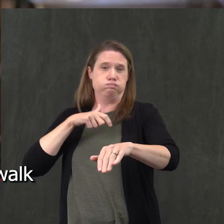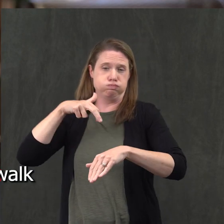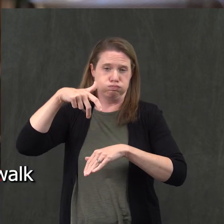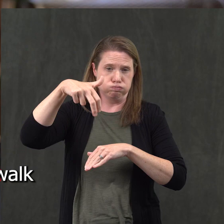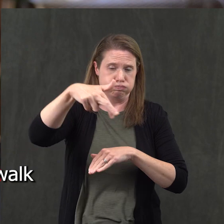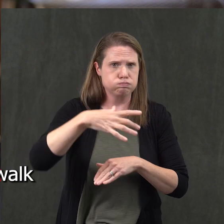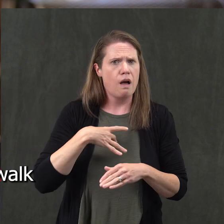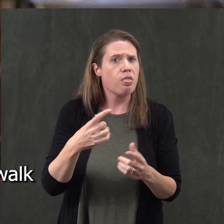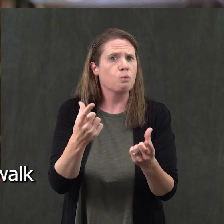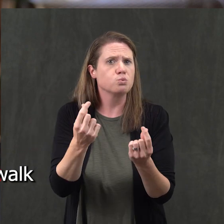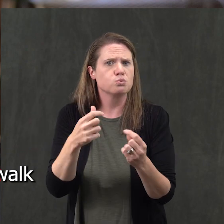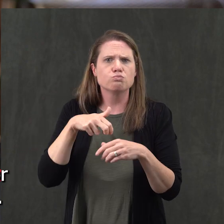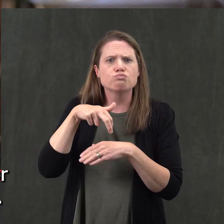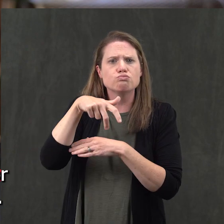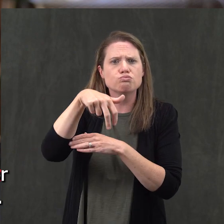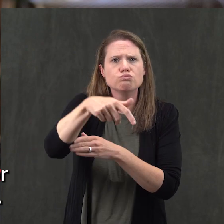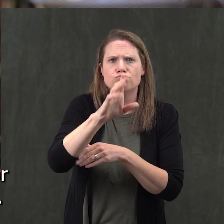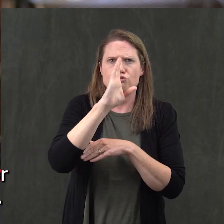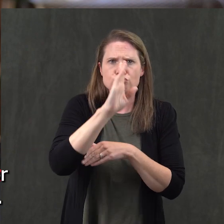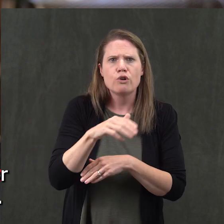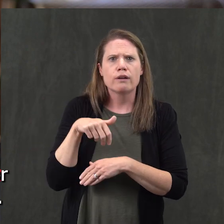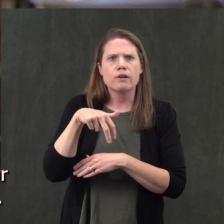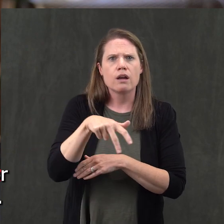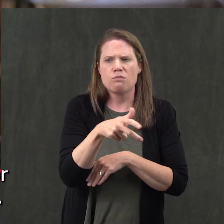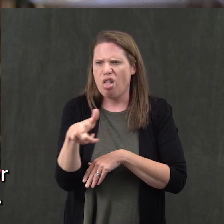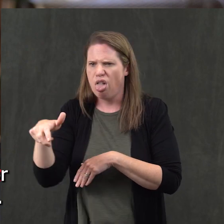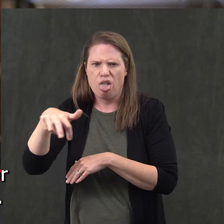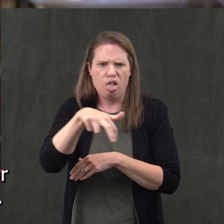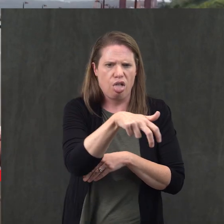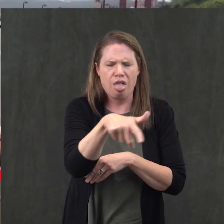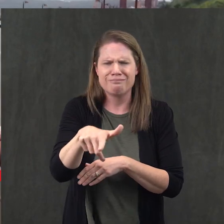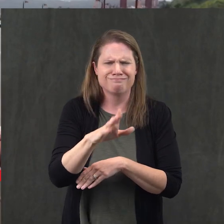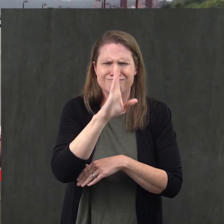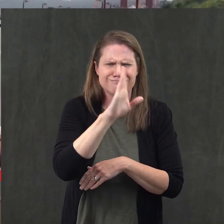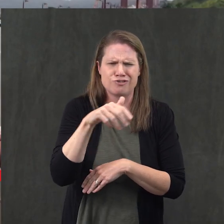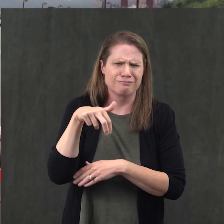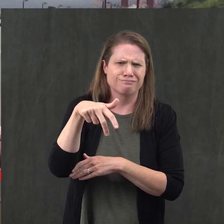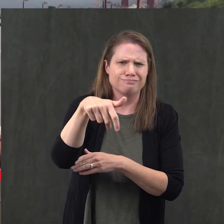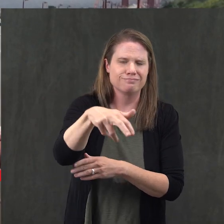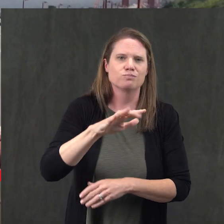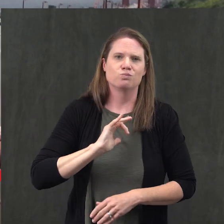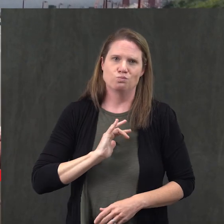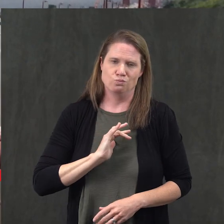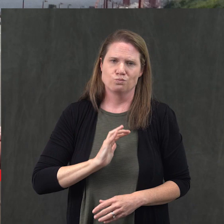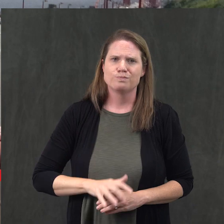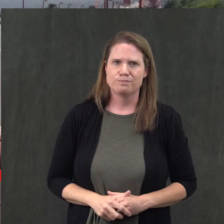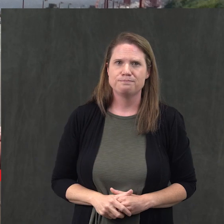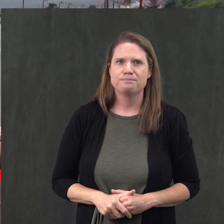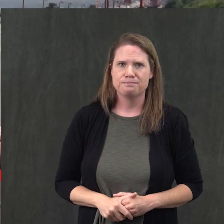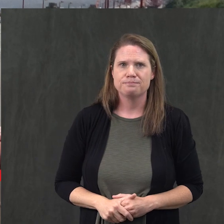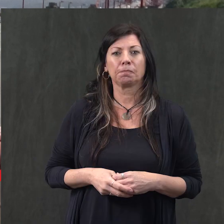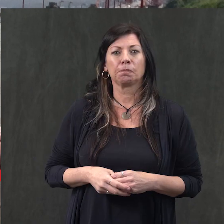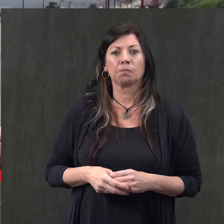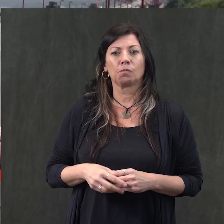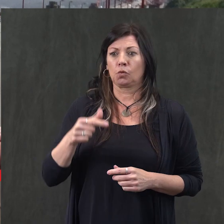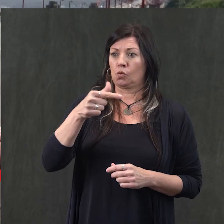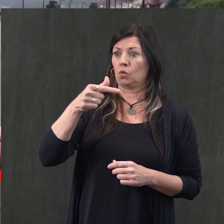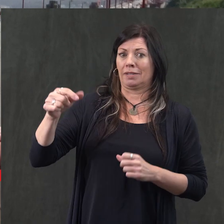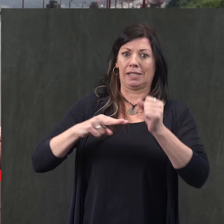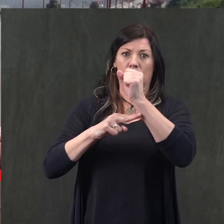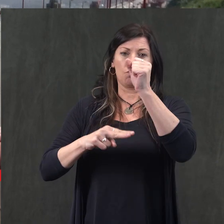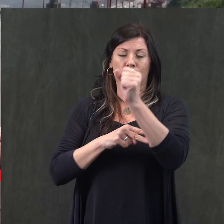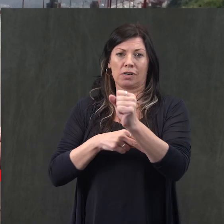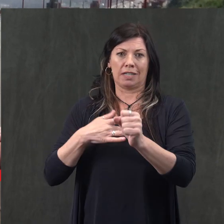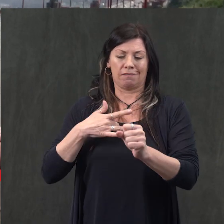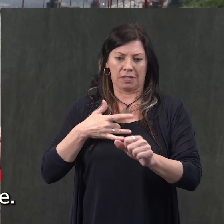walk just straight across it. You don't have to turn or anything, you just walk. Photo. Jackson walks across the Golden Gate Bridge while holding the guardrail. Jackson. Walking